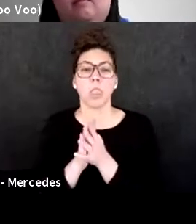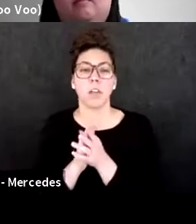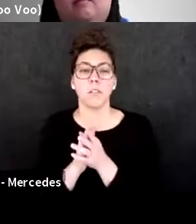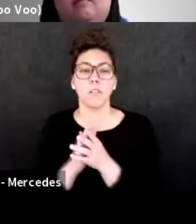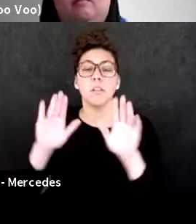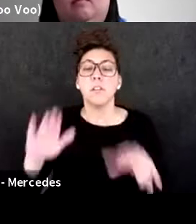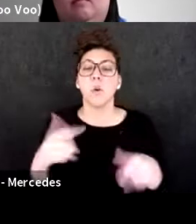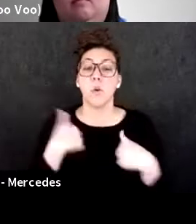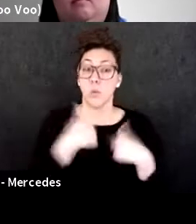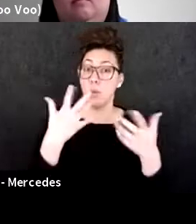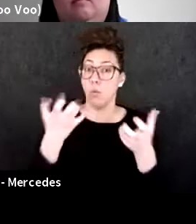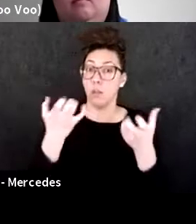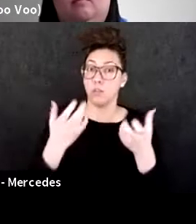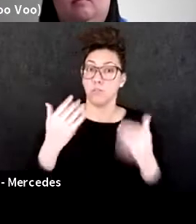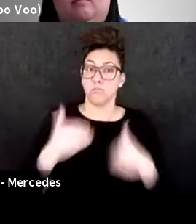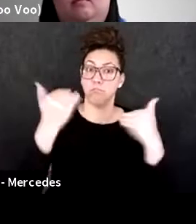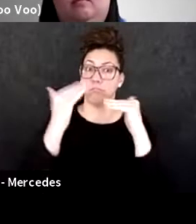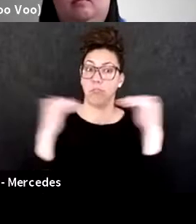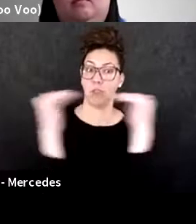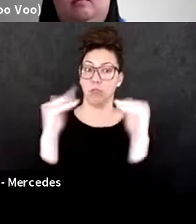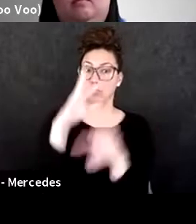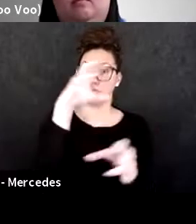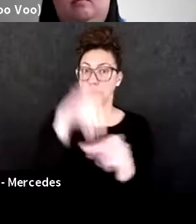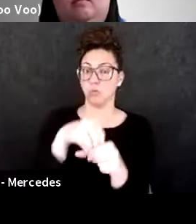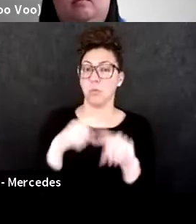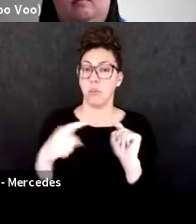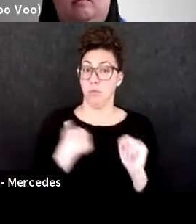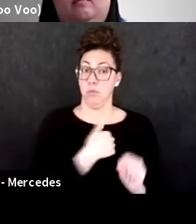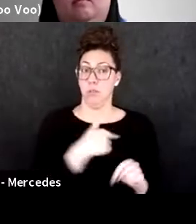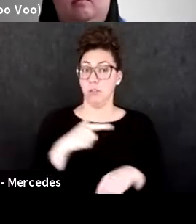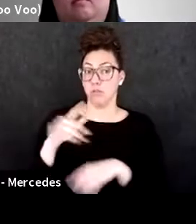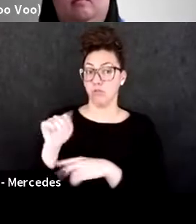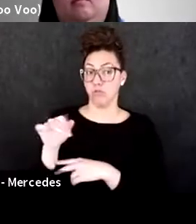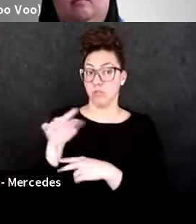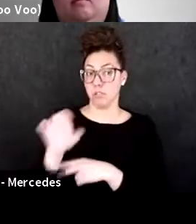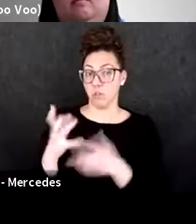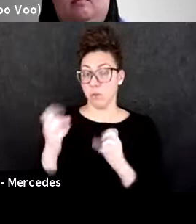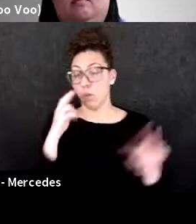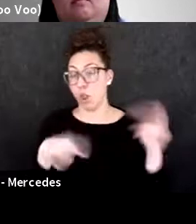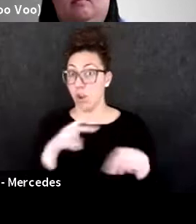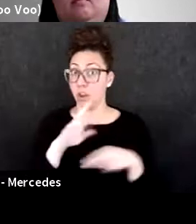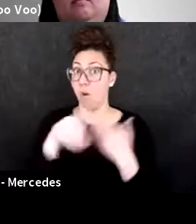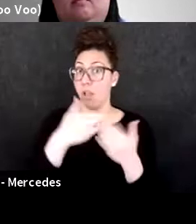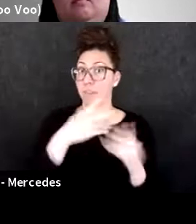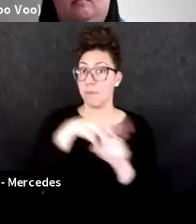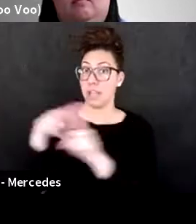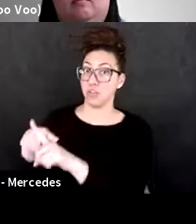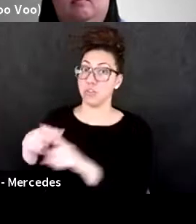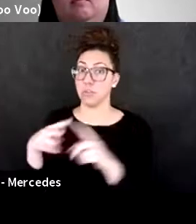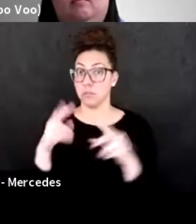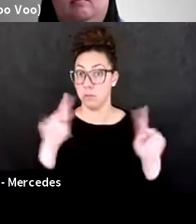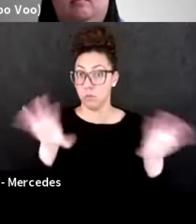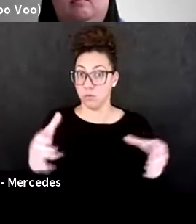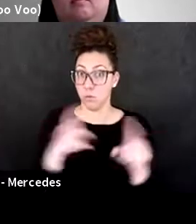screening committees, we want to look at the number of applicants and look at the diversity of that applicant pool. And then we want to look at how many of